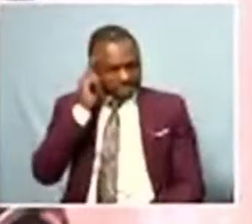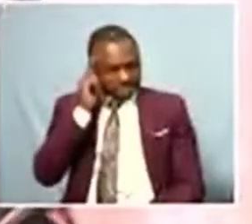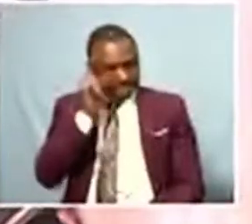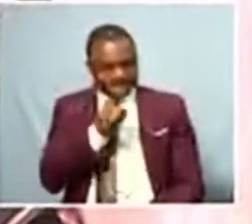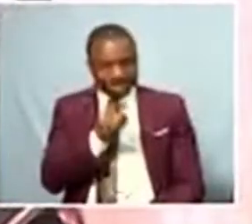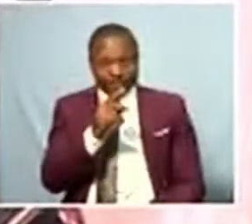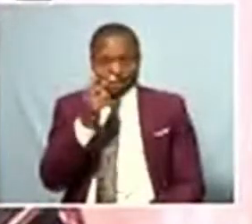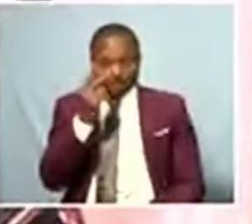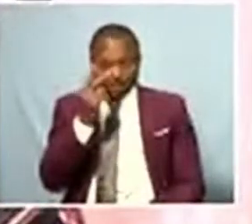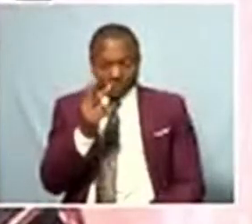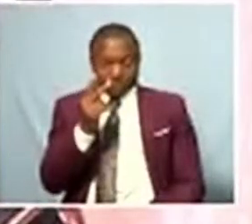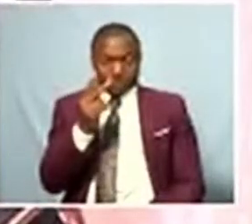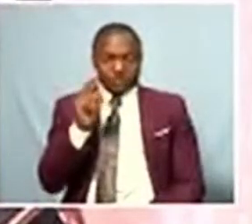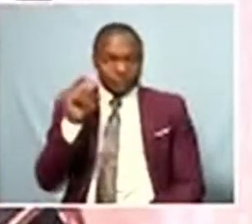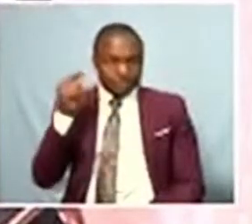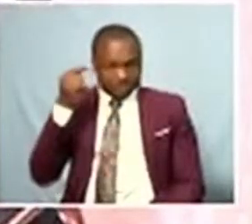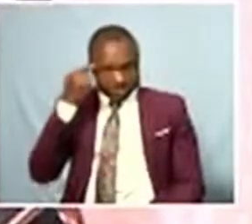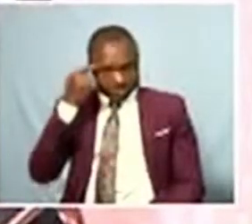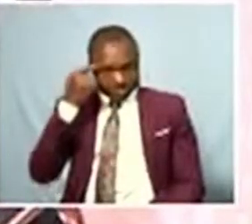two governments